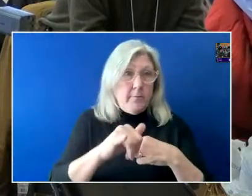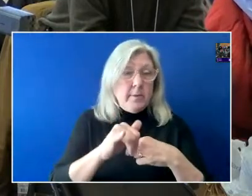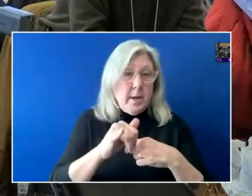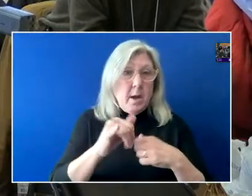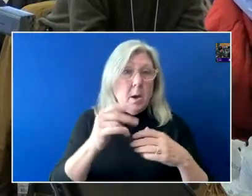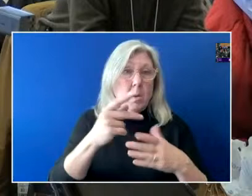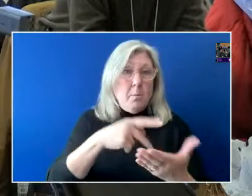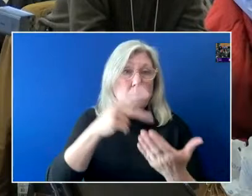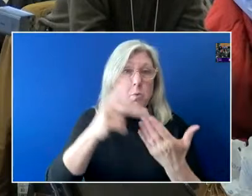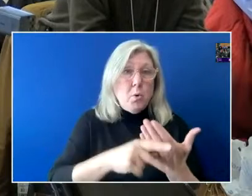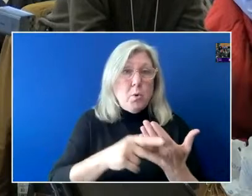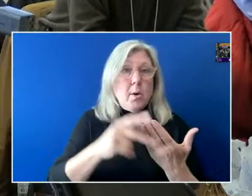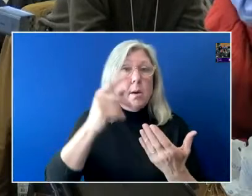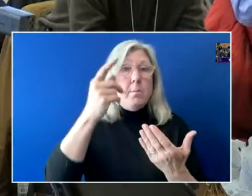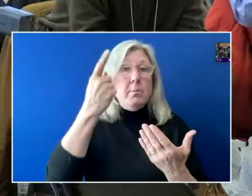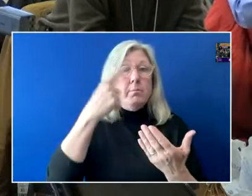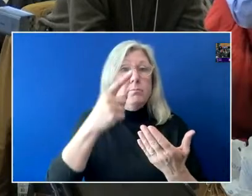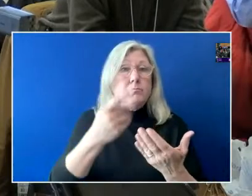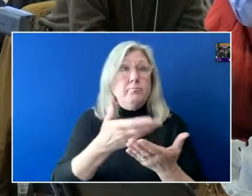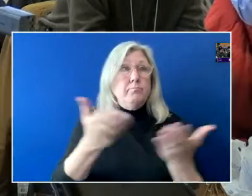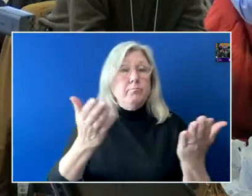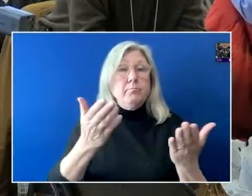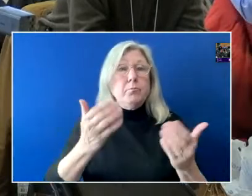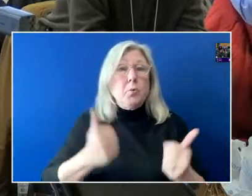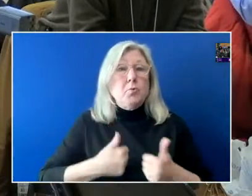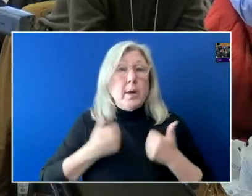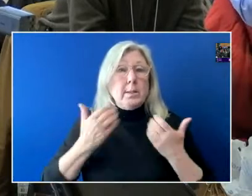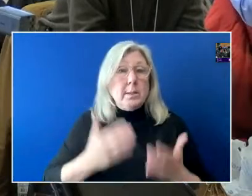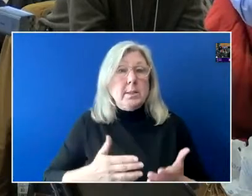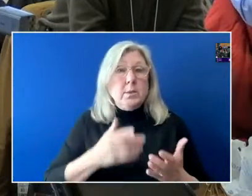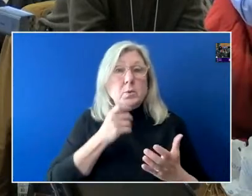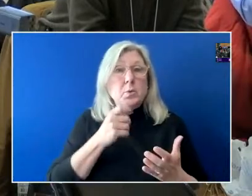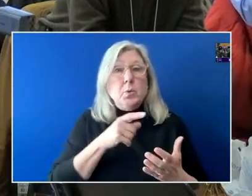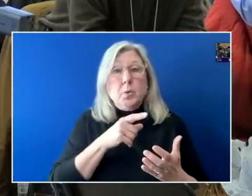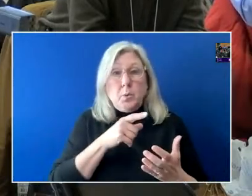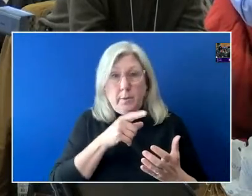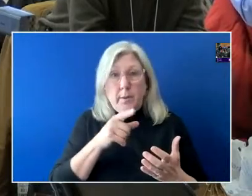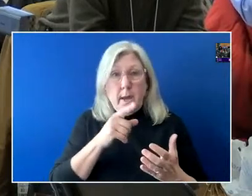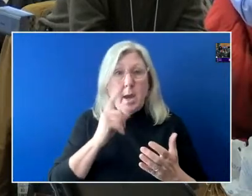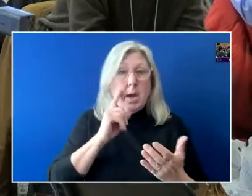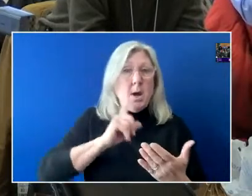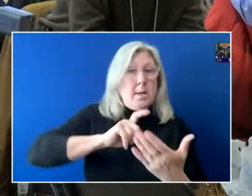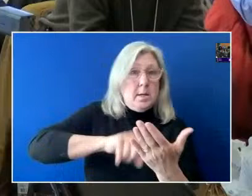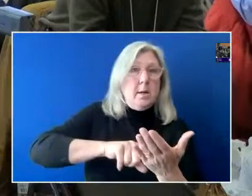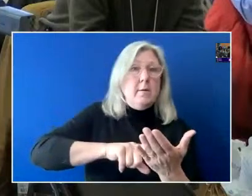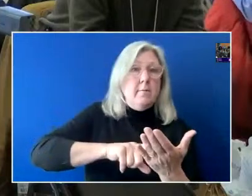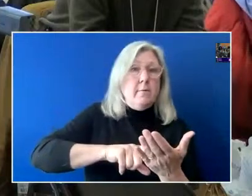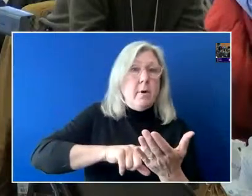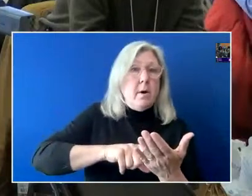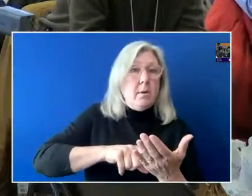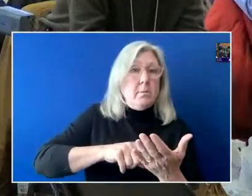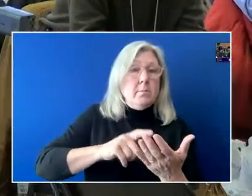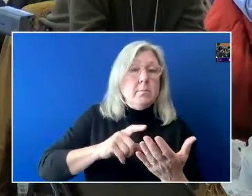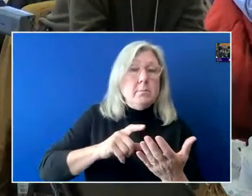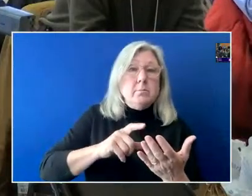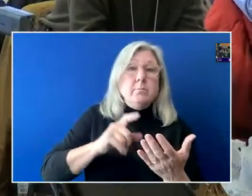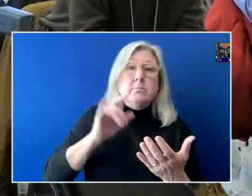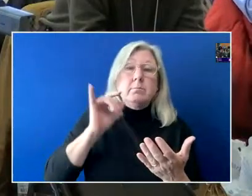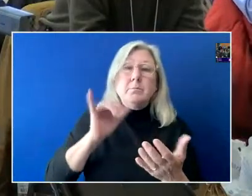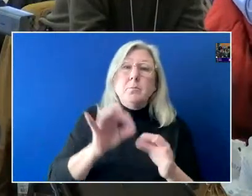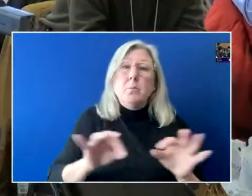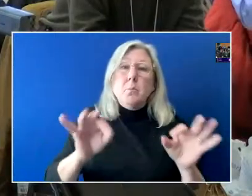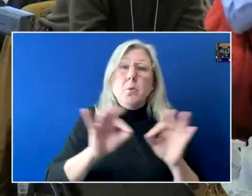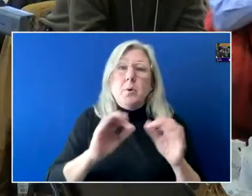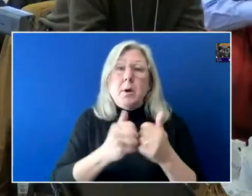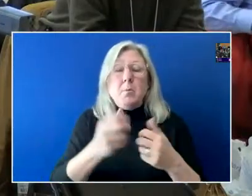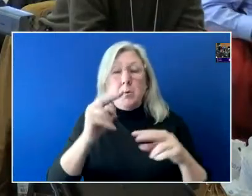the uh residents in the in uh that they've identified and so that's uh that is an important consideration of of what